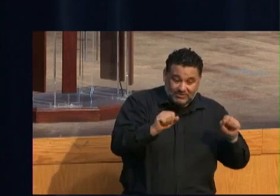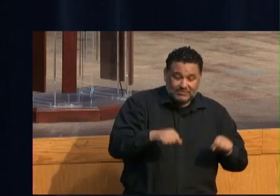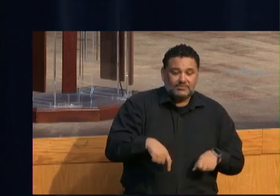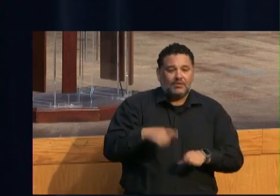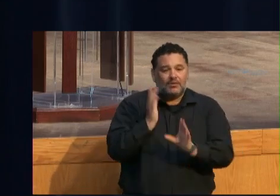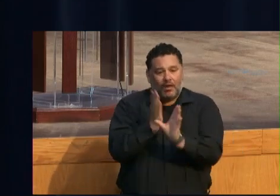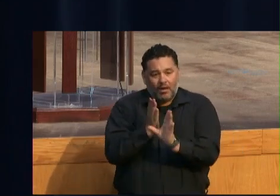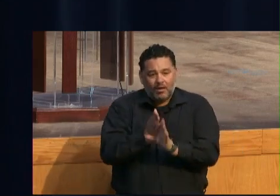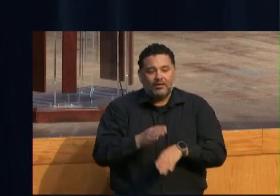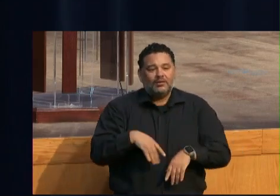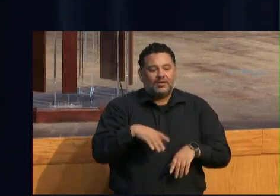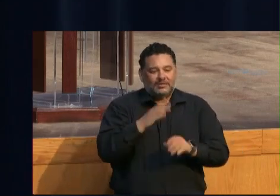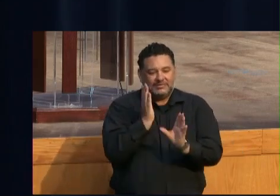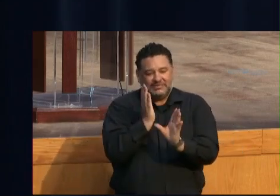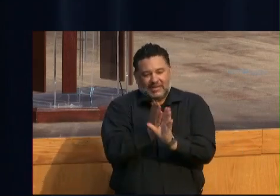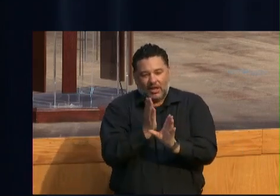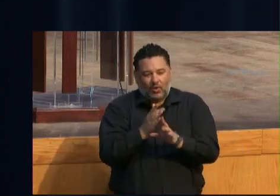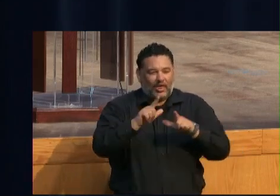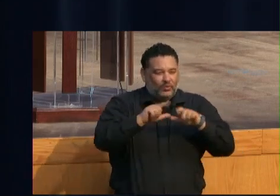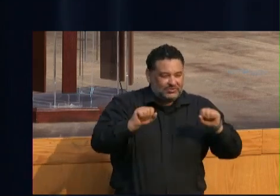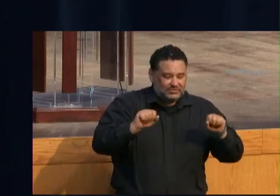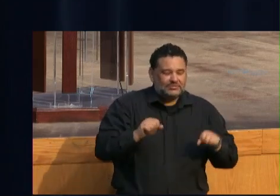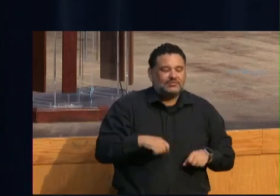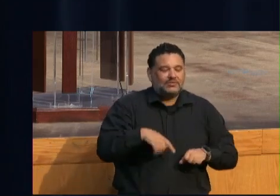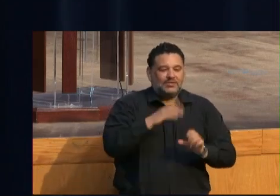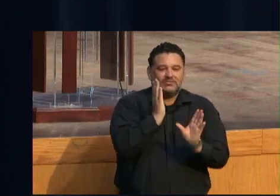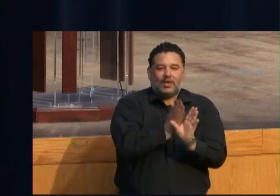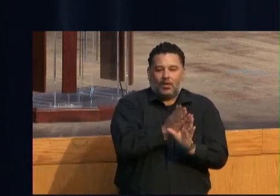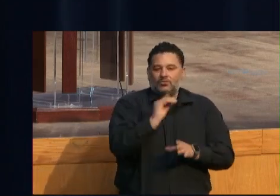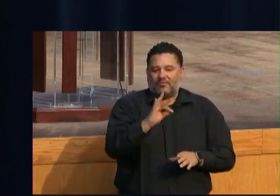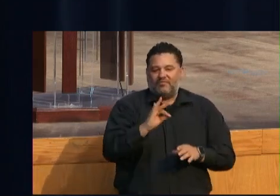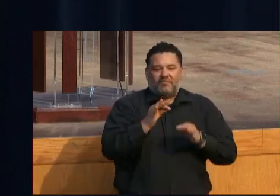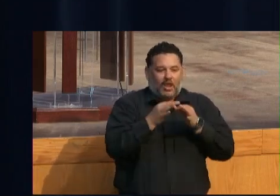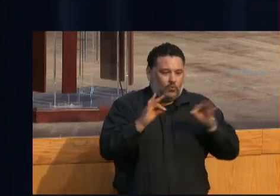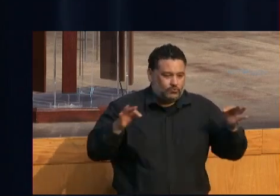of psycholinguistics, psychology of language,